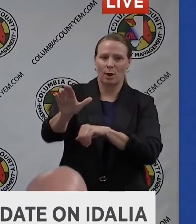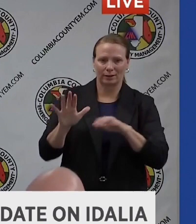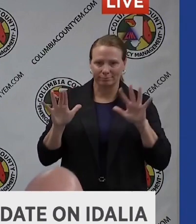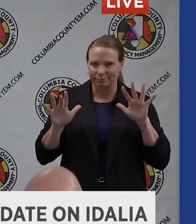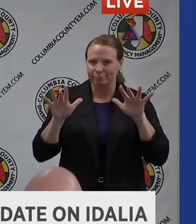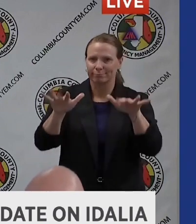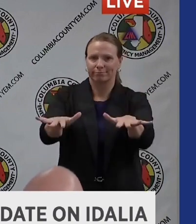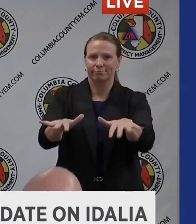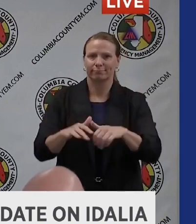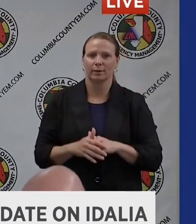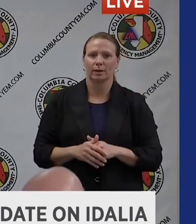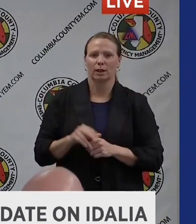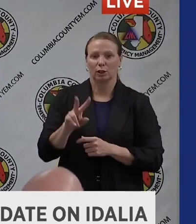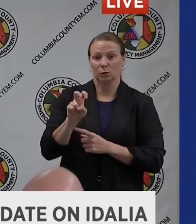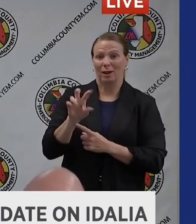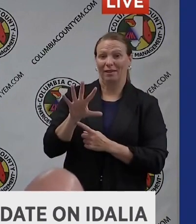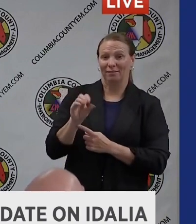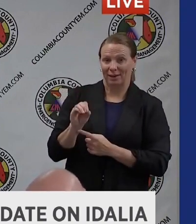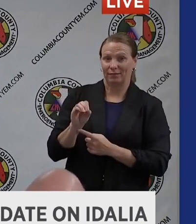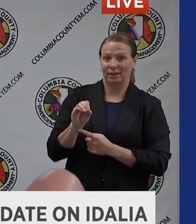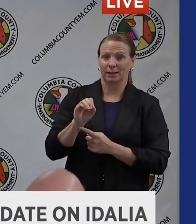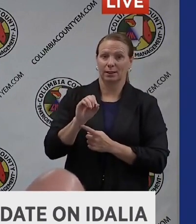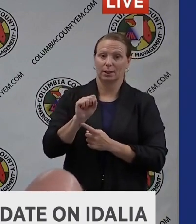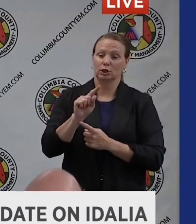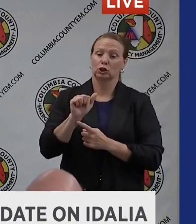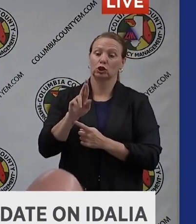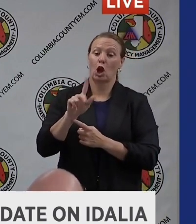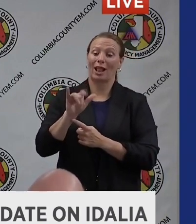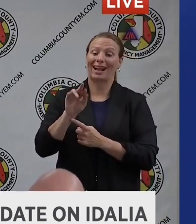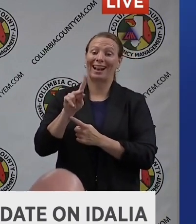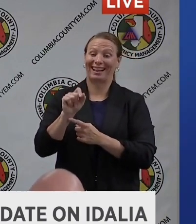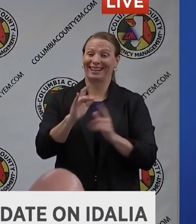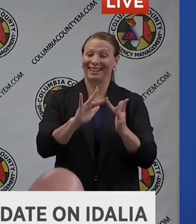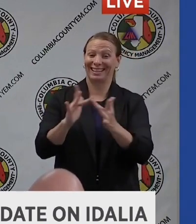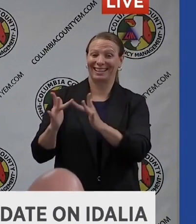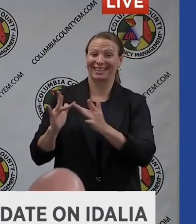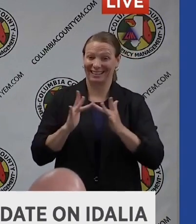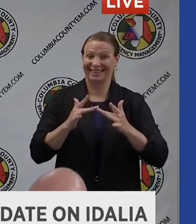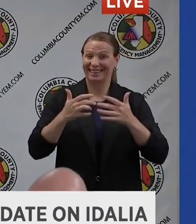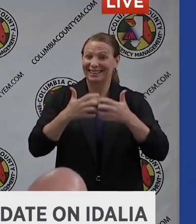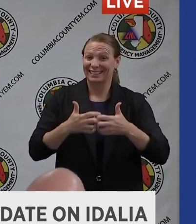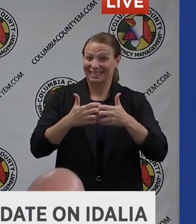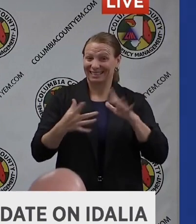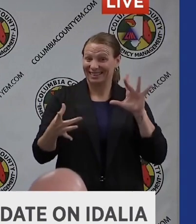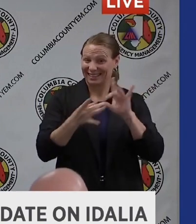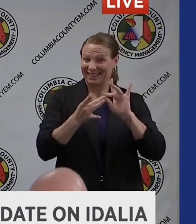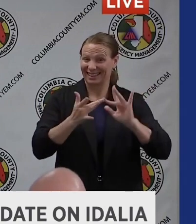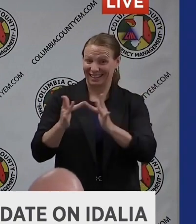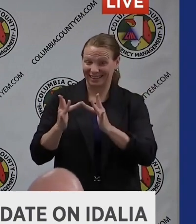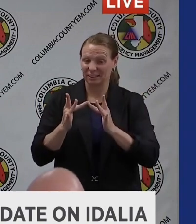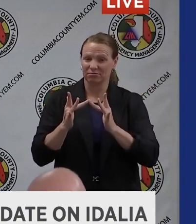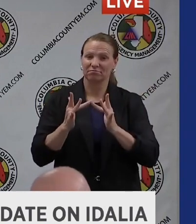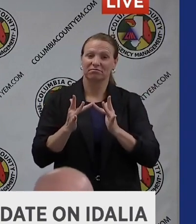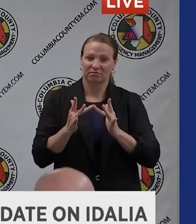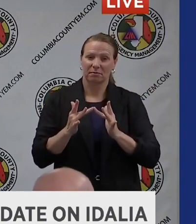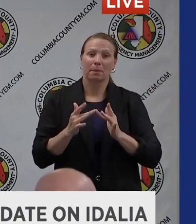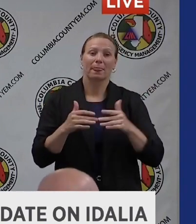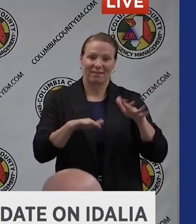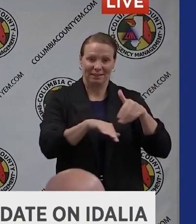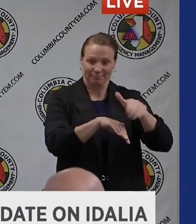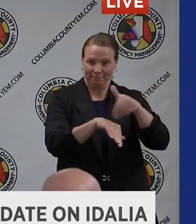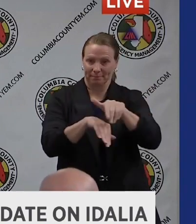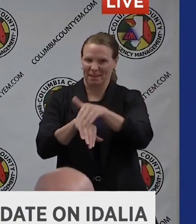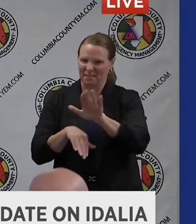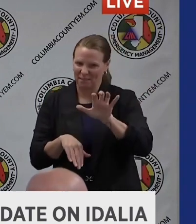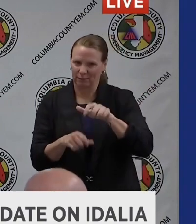almost 250 Starlink internet devices, and we have over 500 staged that can be sent to areas that need